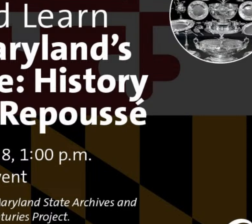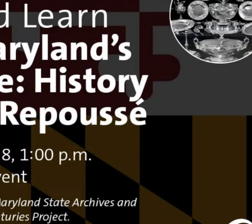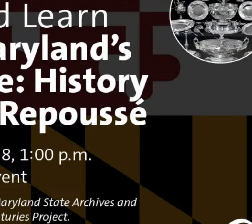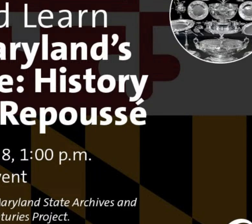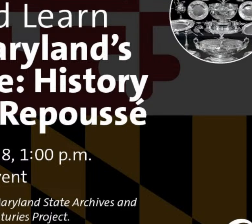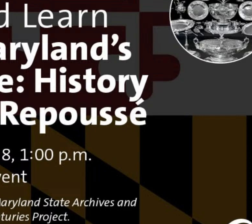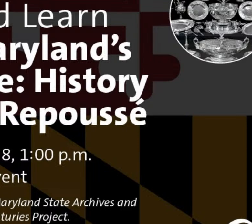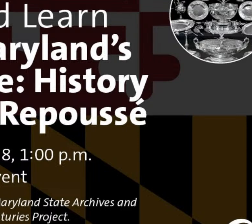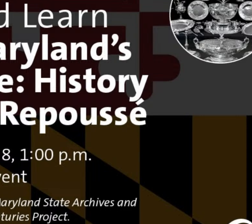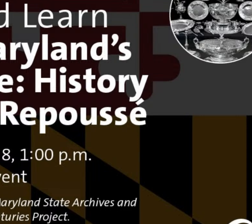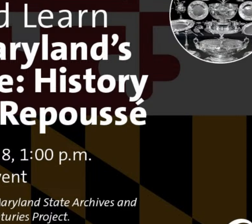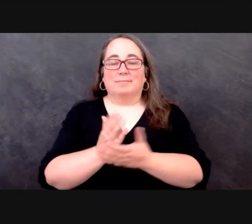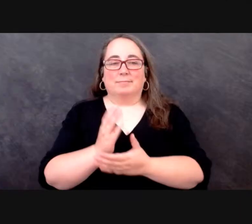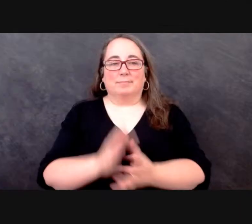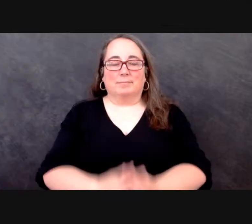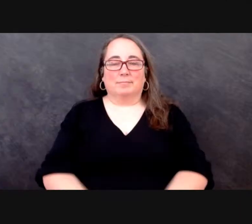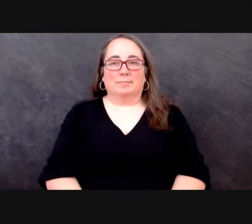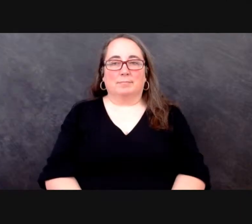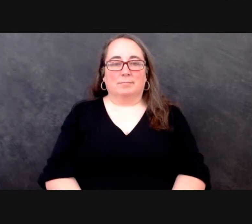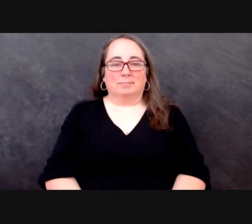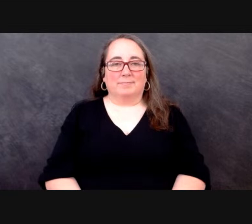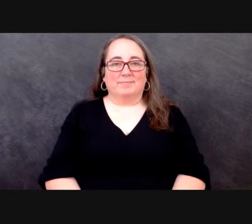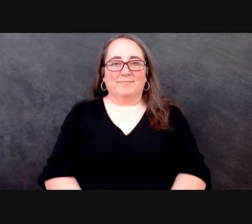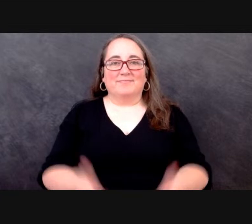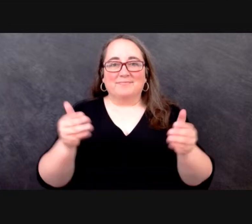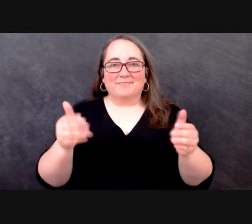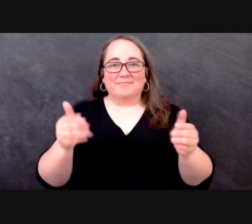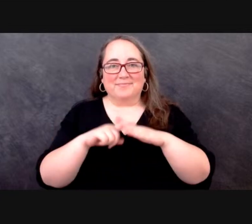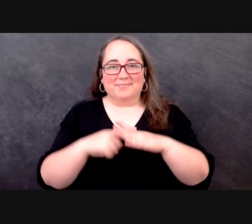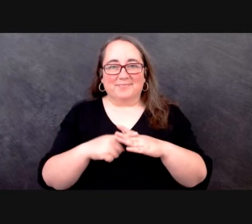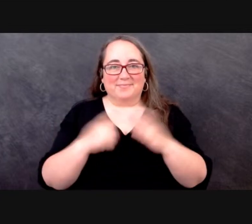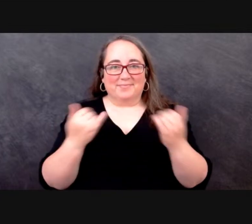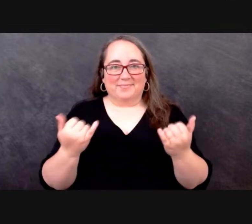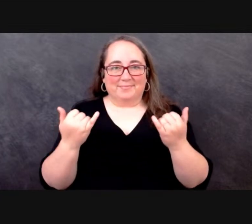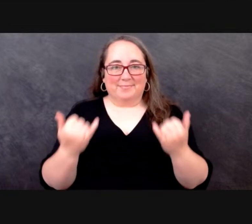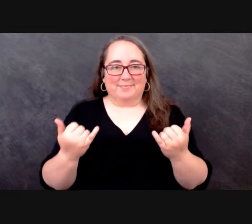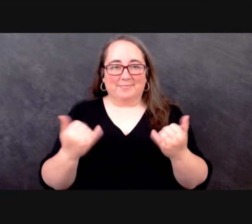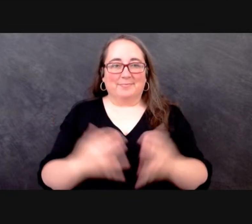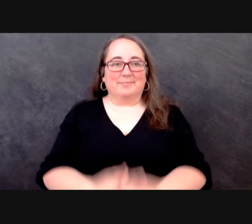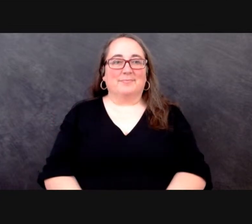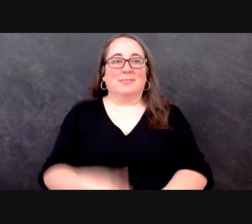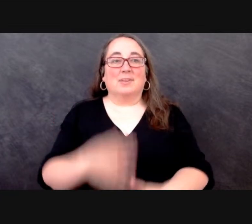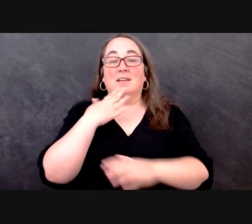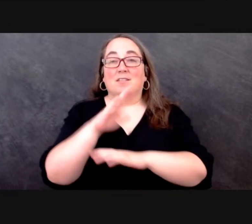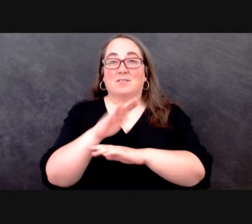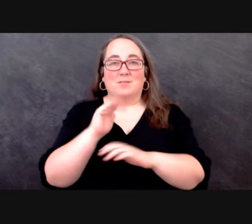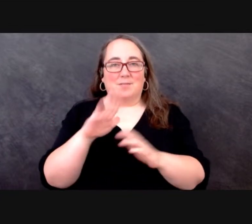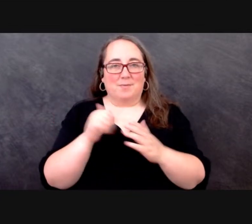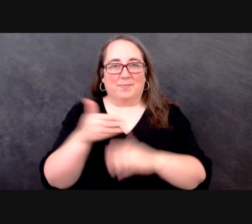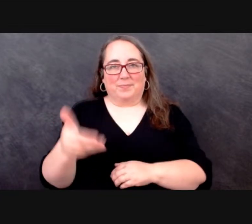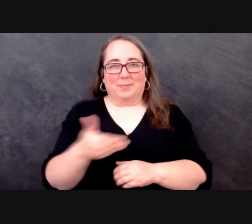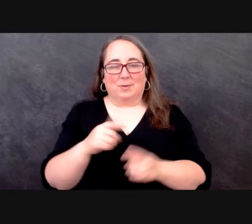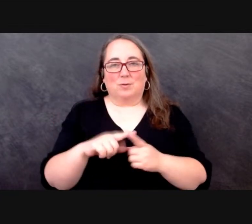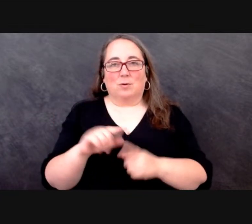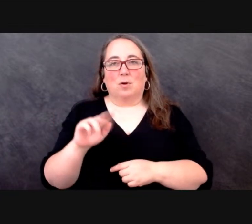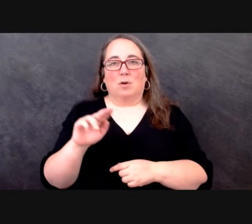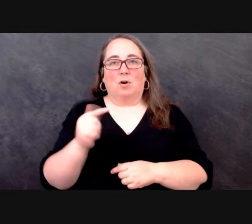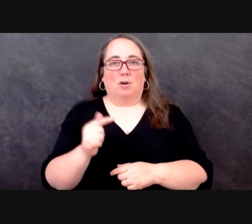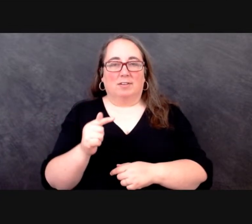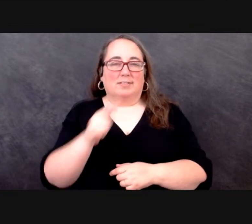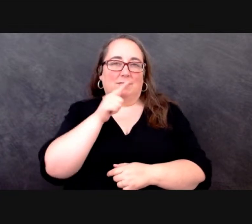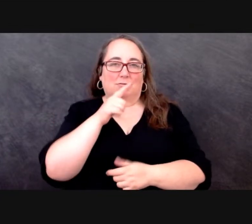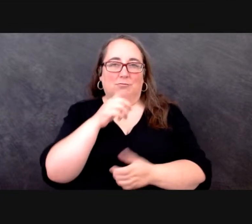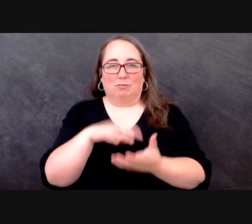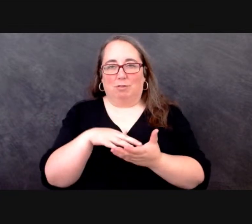All right. I think we're going to go ahead and get started. Good afternoon, everyone, and welcome to August Lunch and Learn